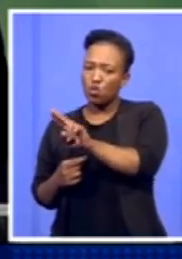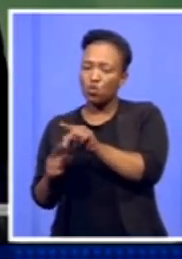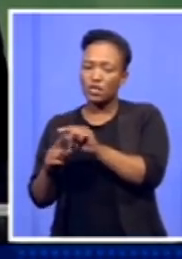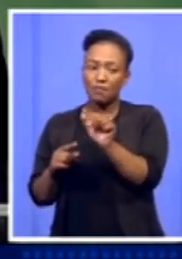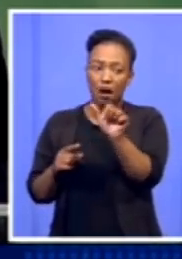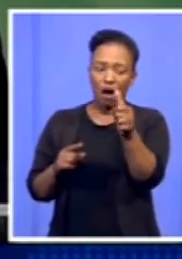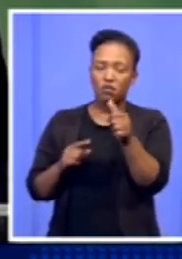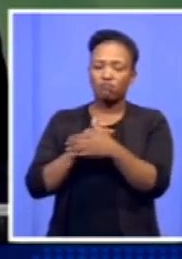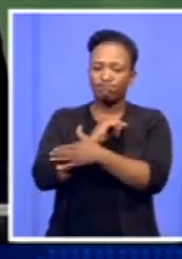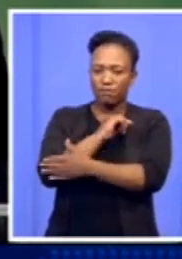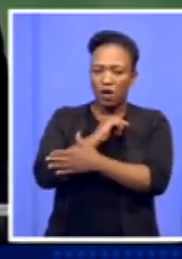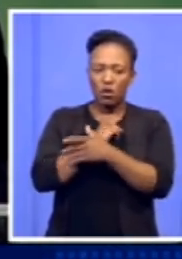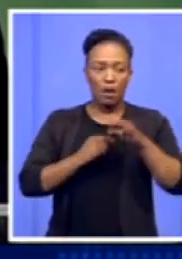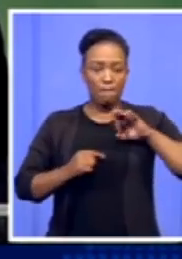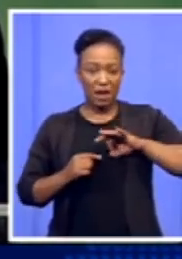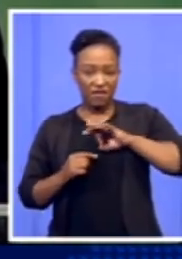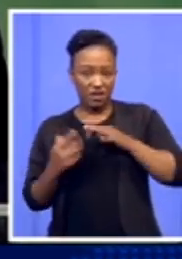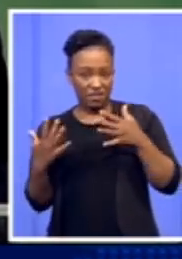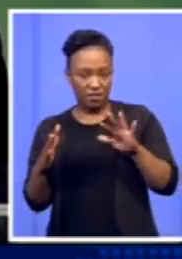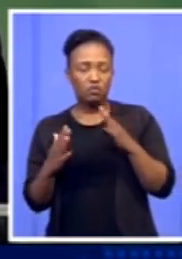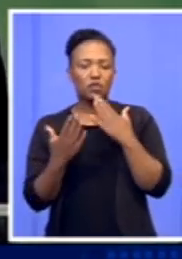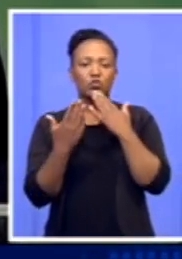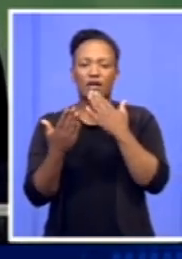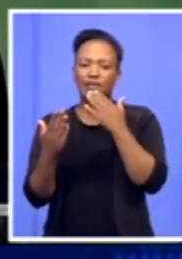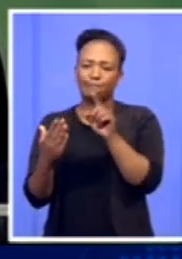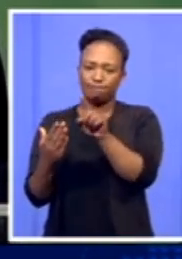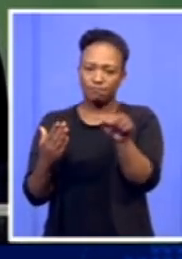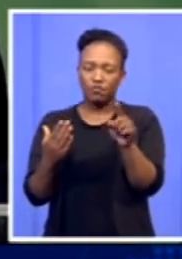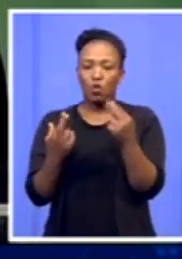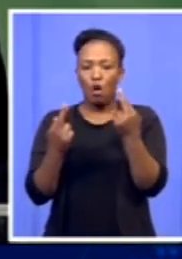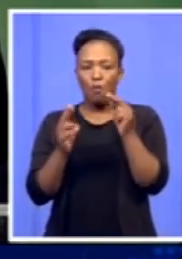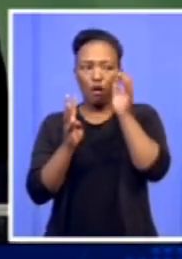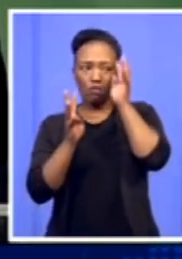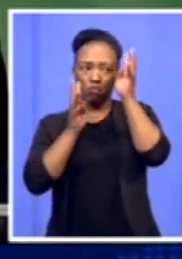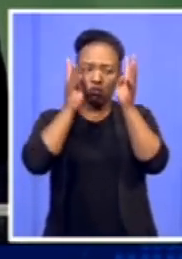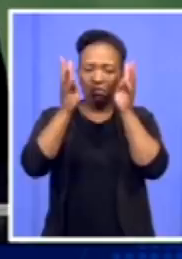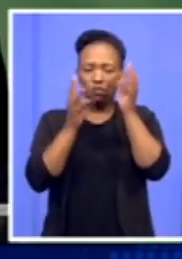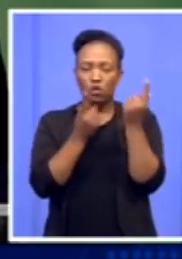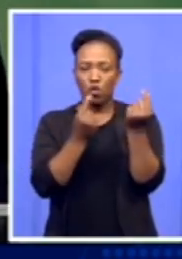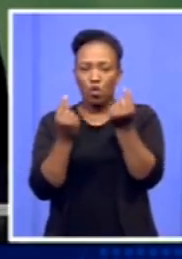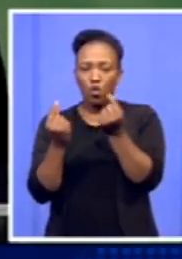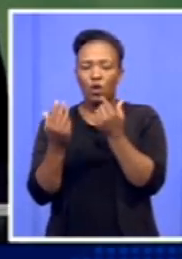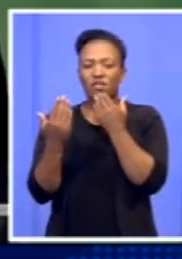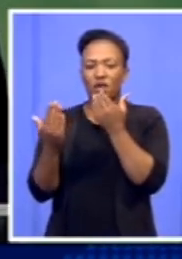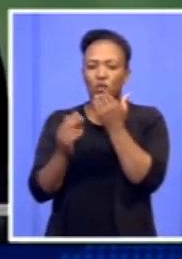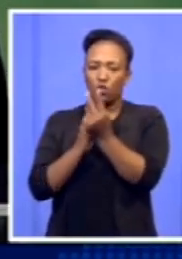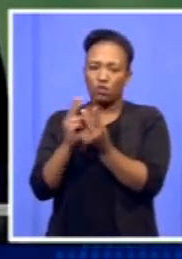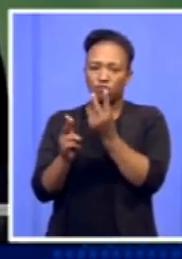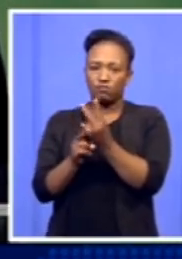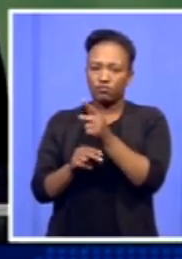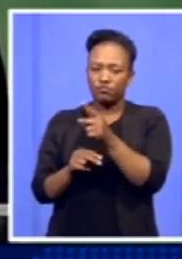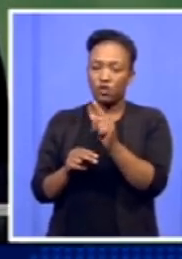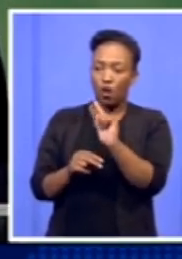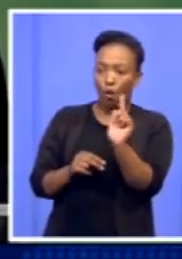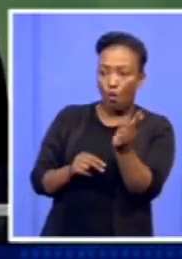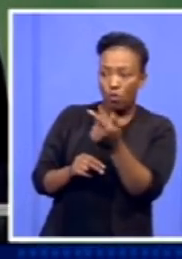able to create these innovative mechanisms that we need. Thank you to you once again. Thank you to all of you who've contributed